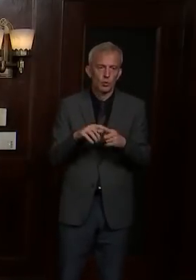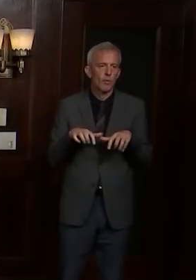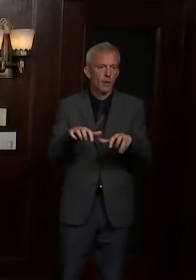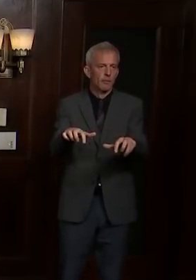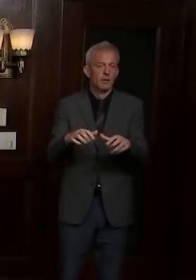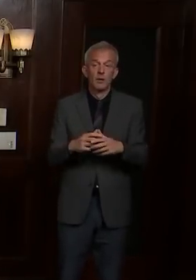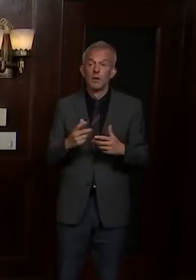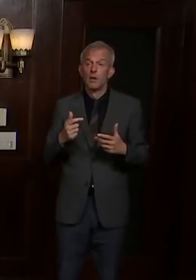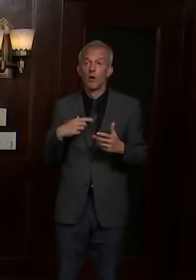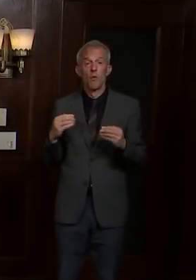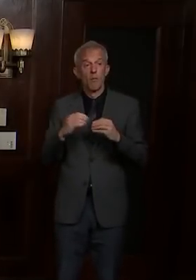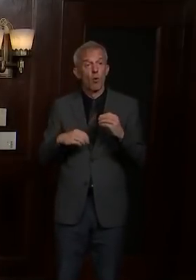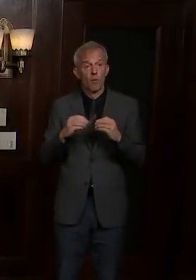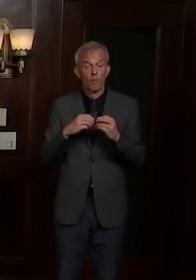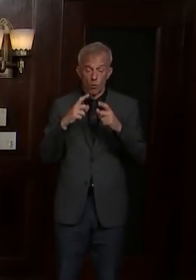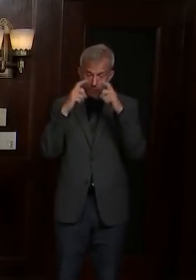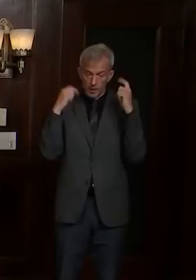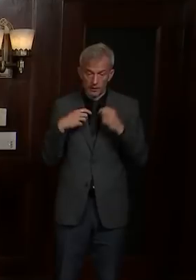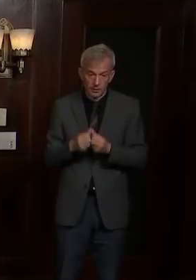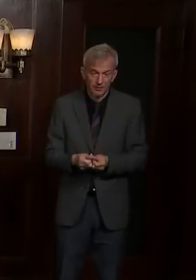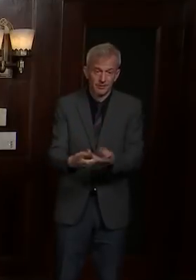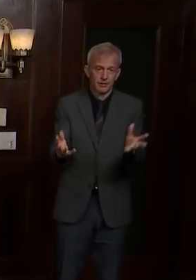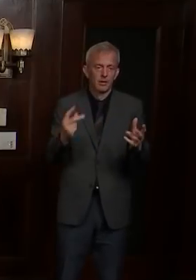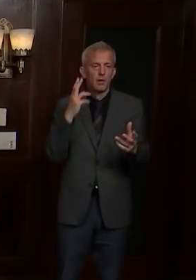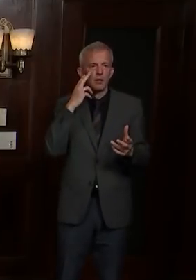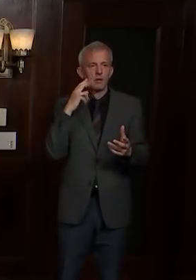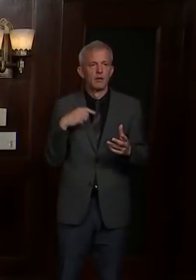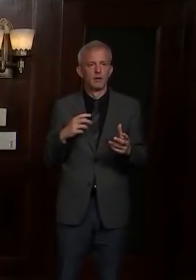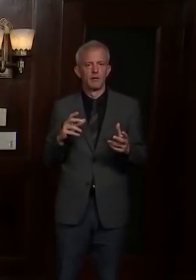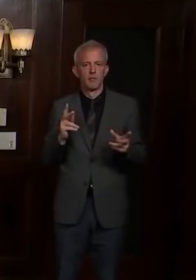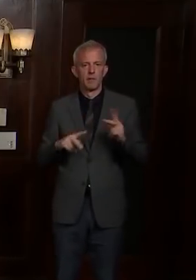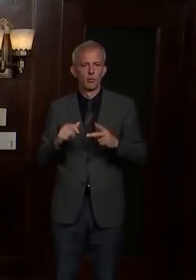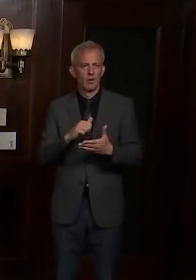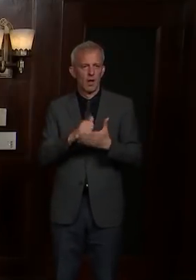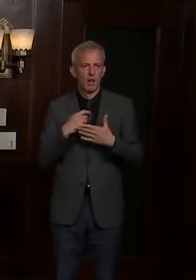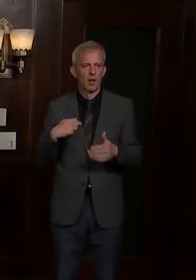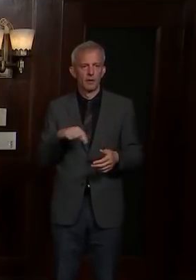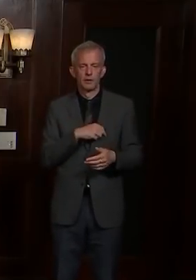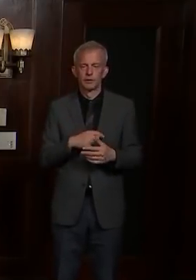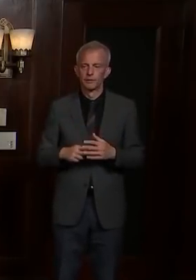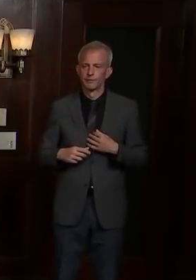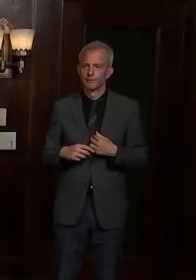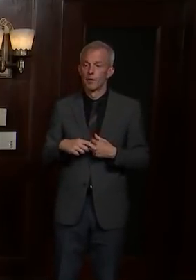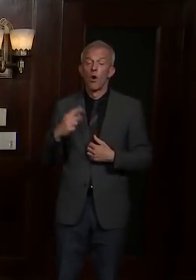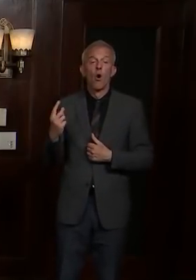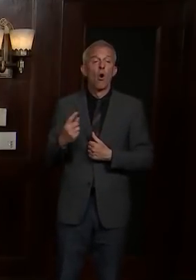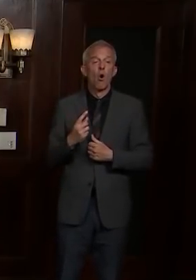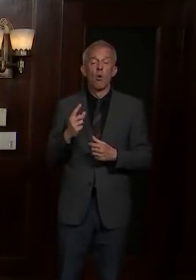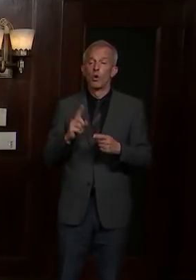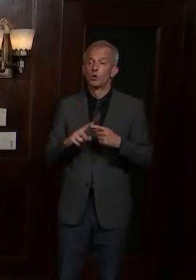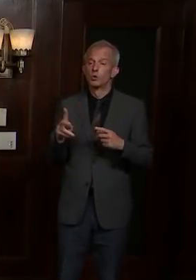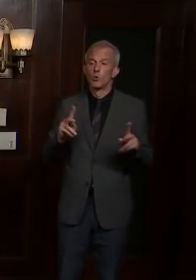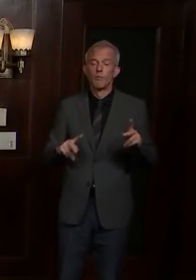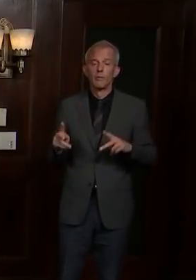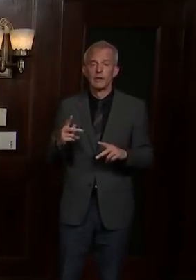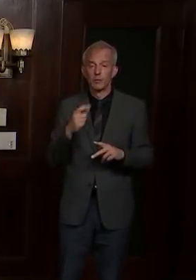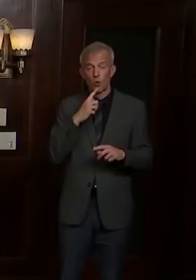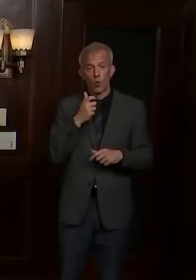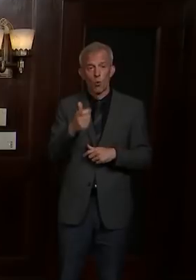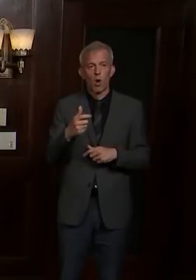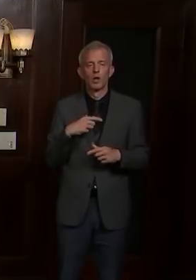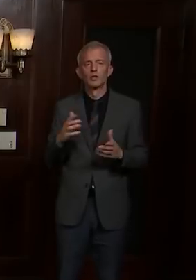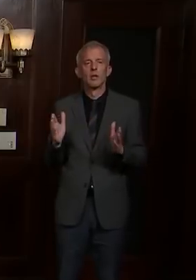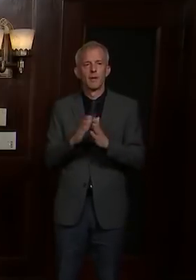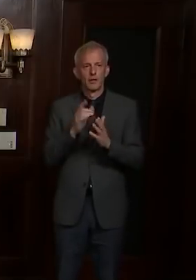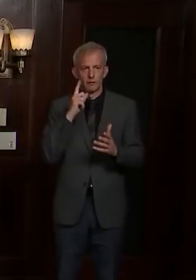more of these, we'll see if we can't get folks to help us with this. And I always appeal to folks that are watching out there for your assistance. And I want to appeal